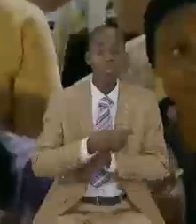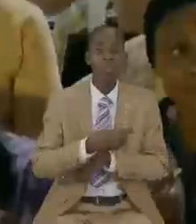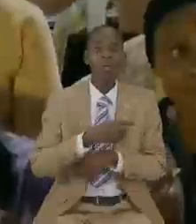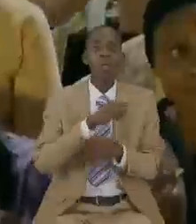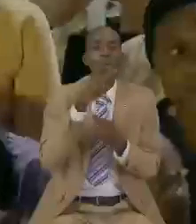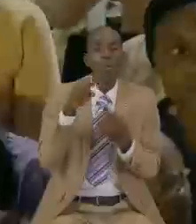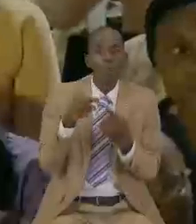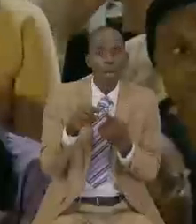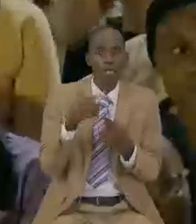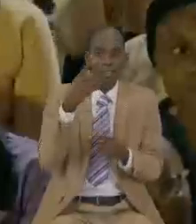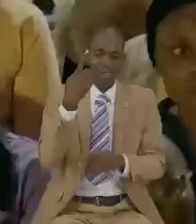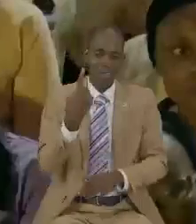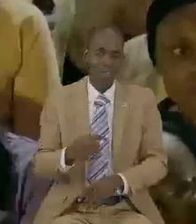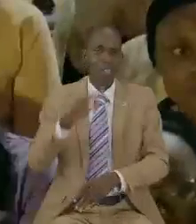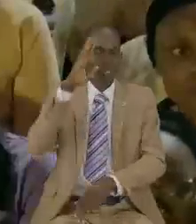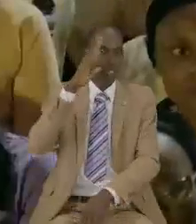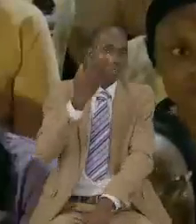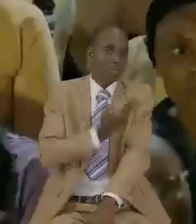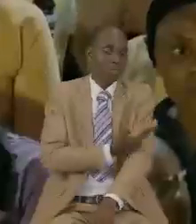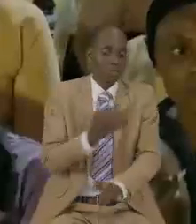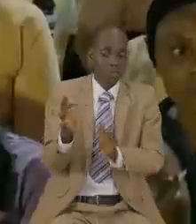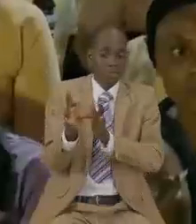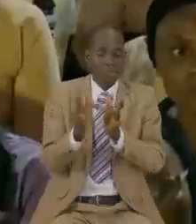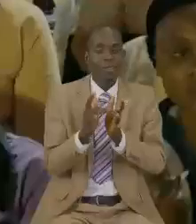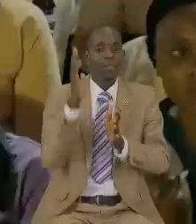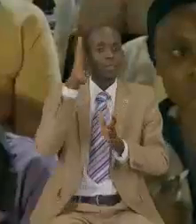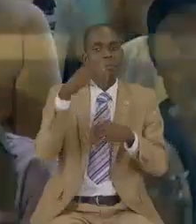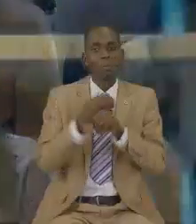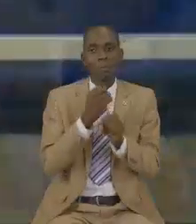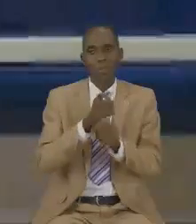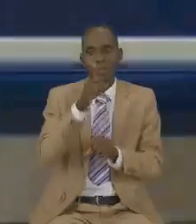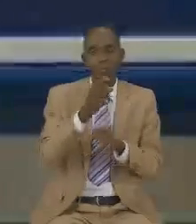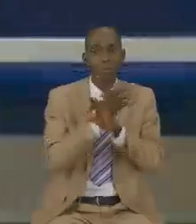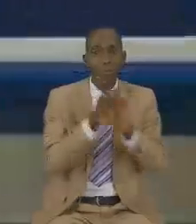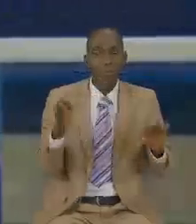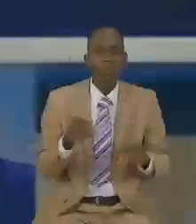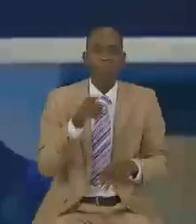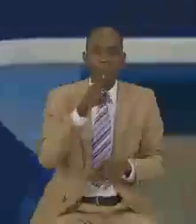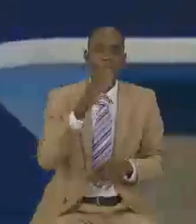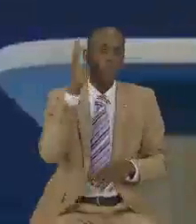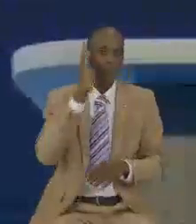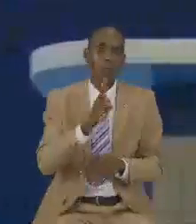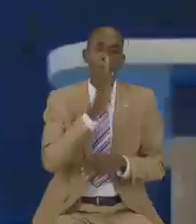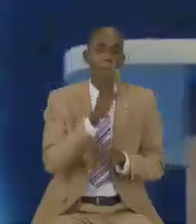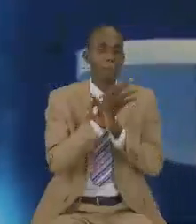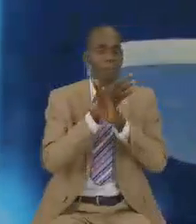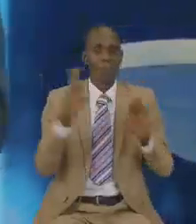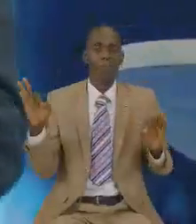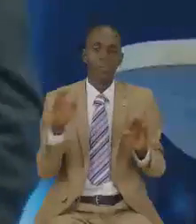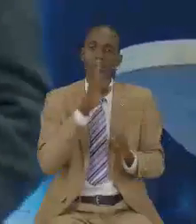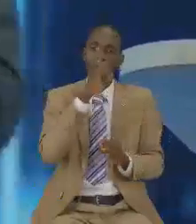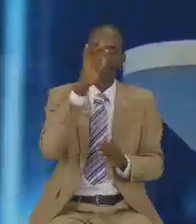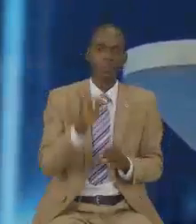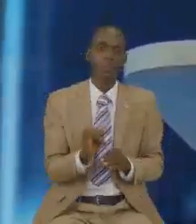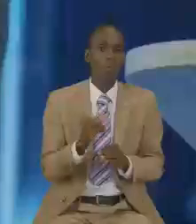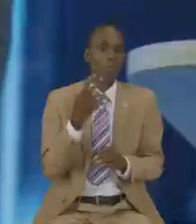When the Son shall make you free, ye shall be free indeed. Look at that, look at that.